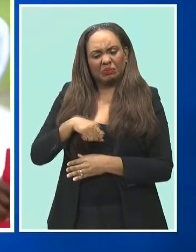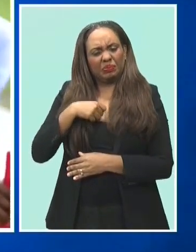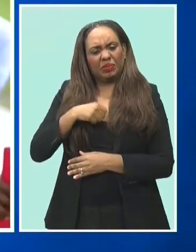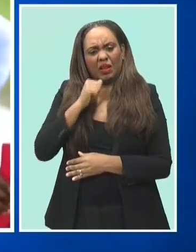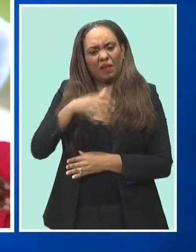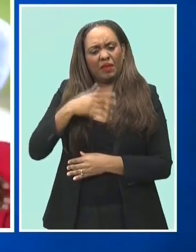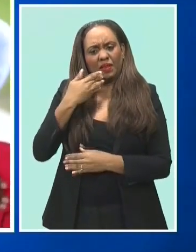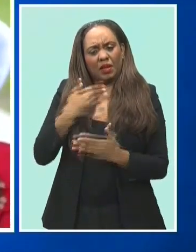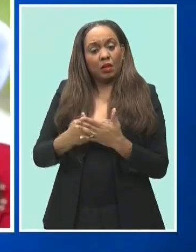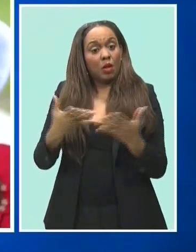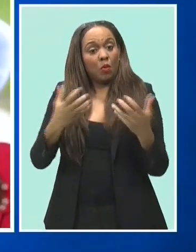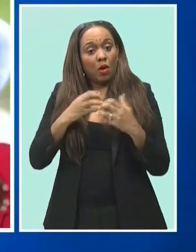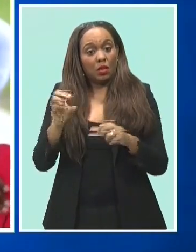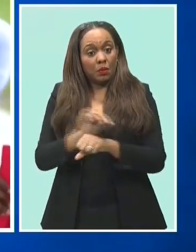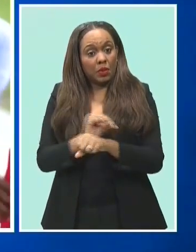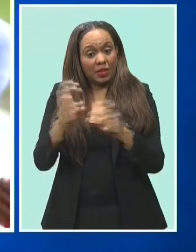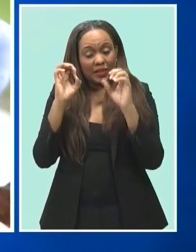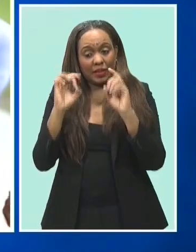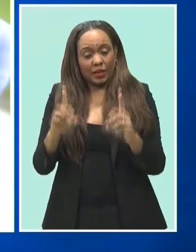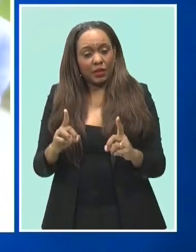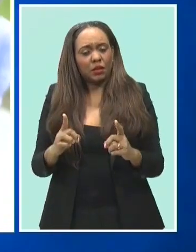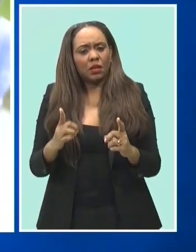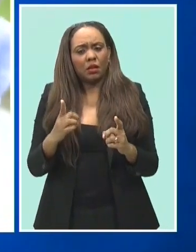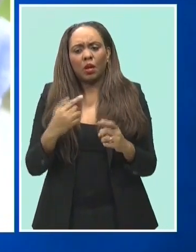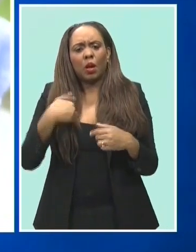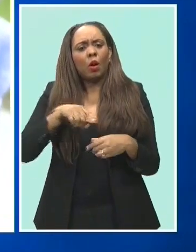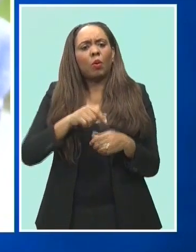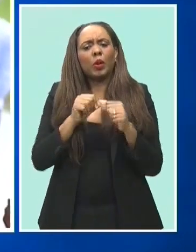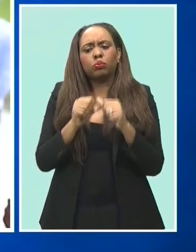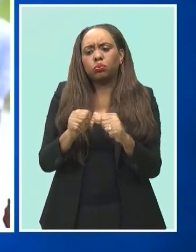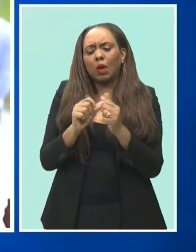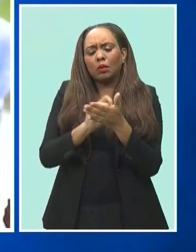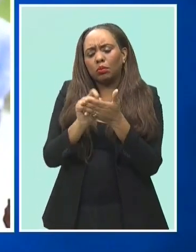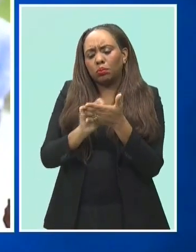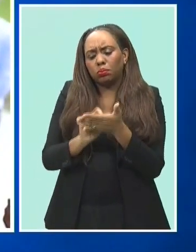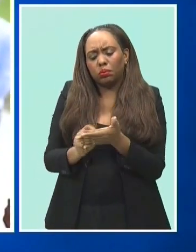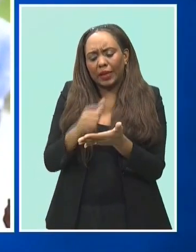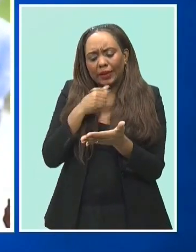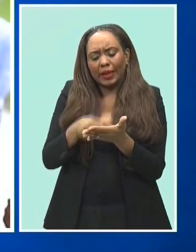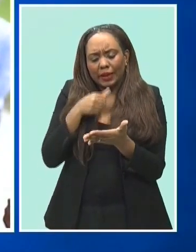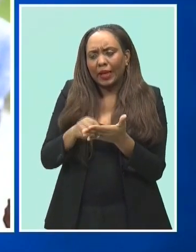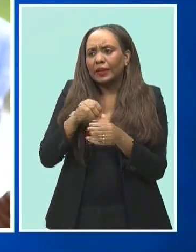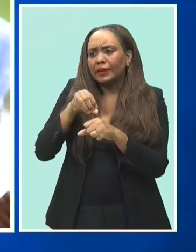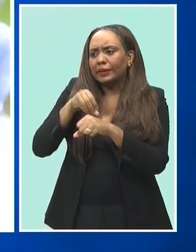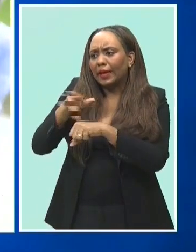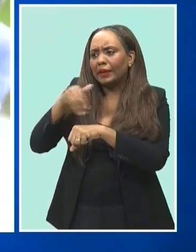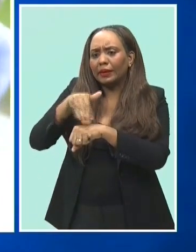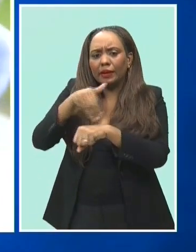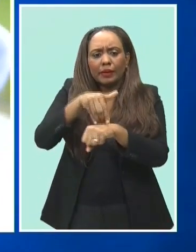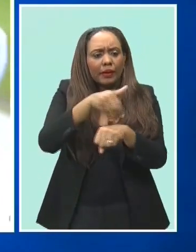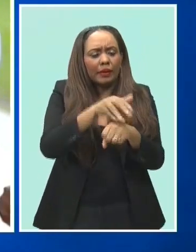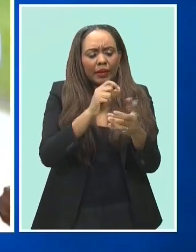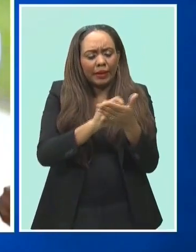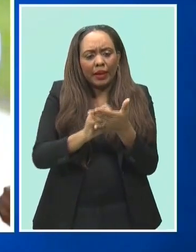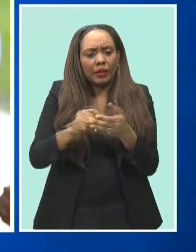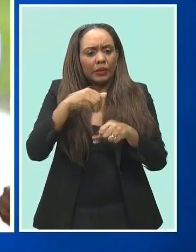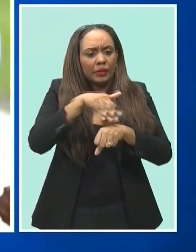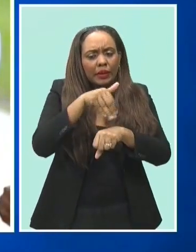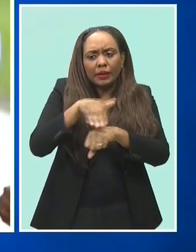here. After 2 years of ongoing letters back and forth to the director's office, to the superintendent's